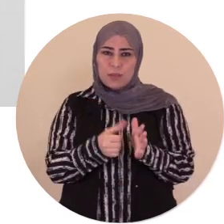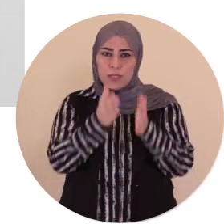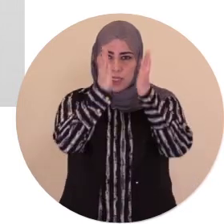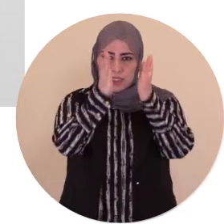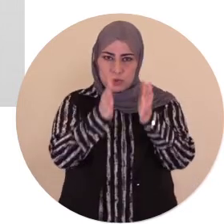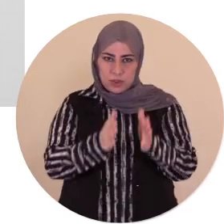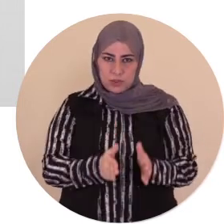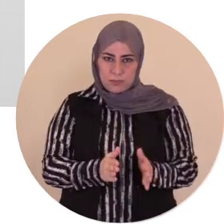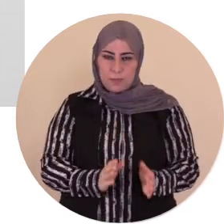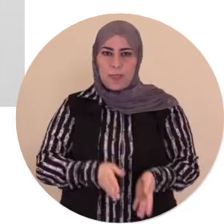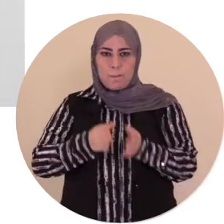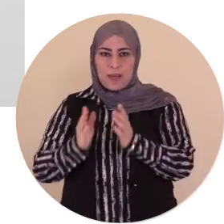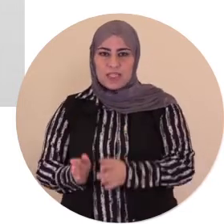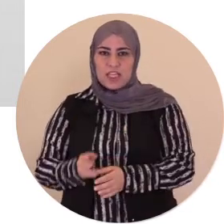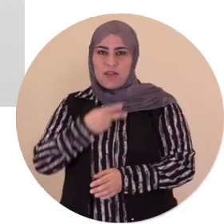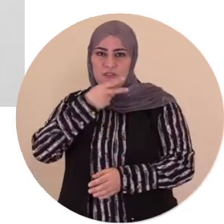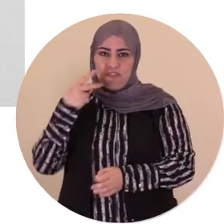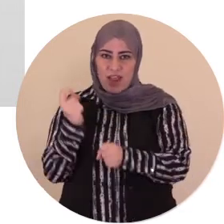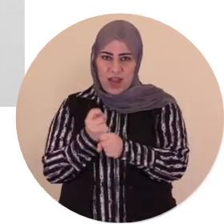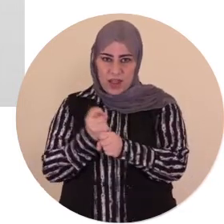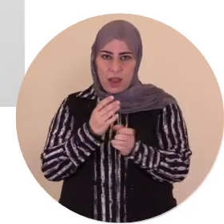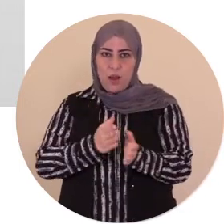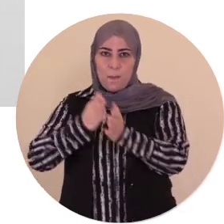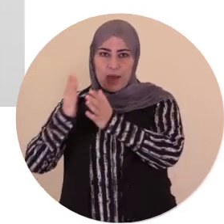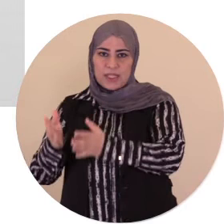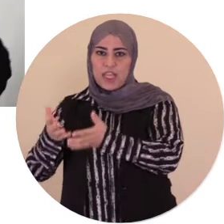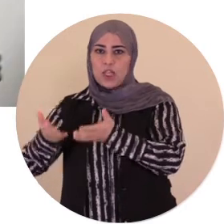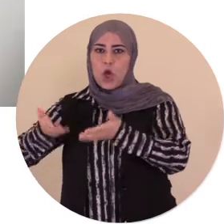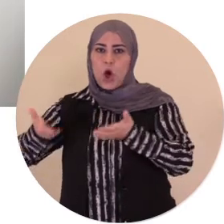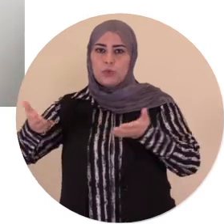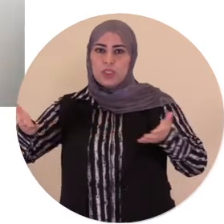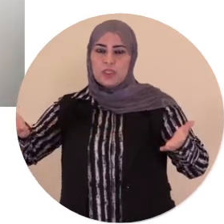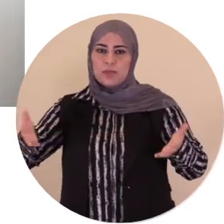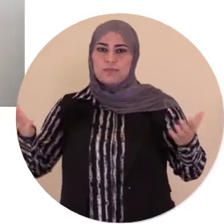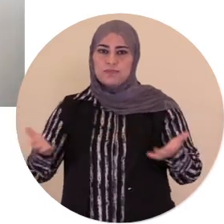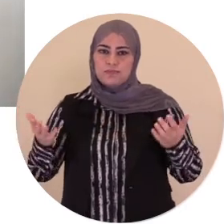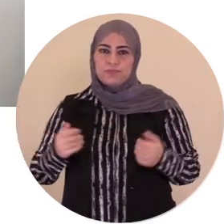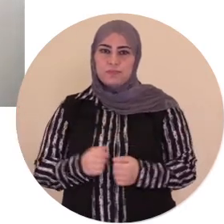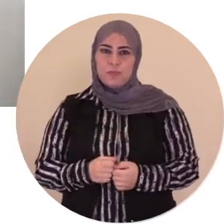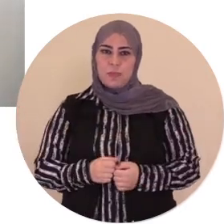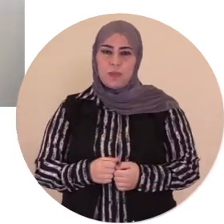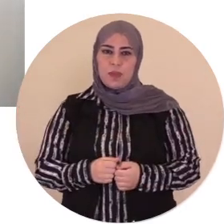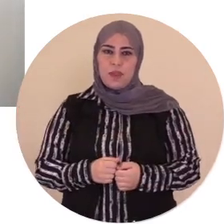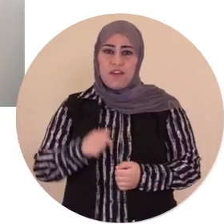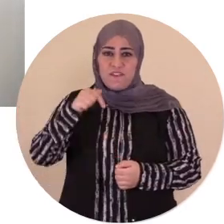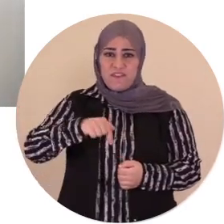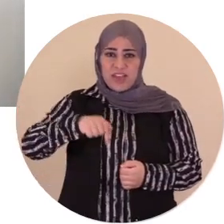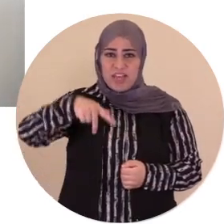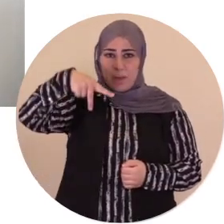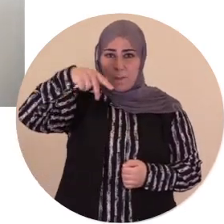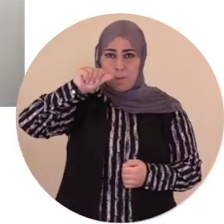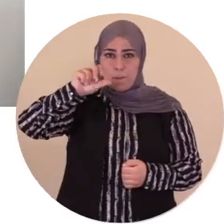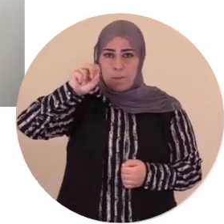object. I can clean the room. Very, very easy. Now, the passive